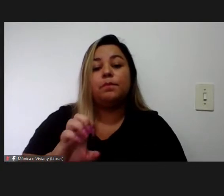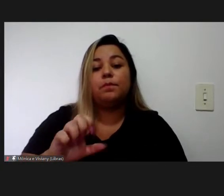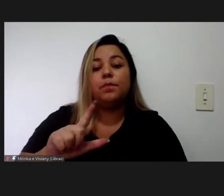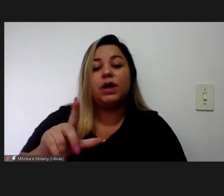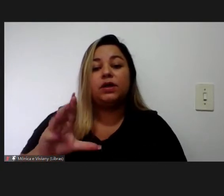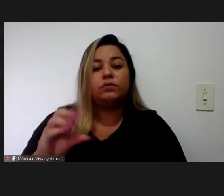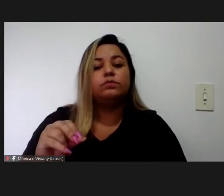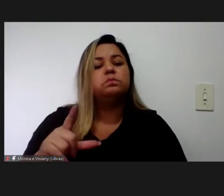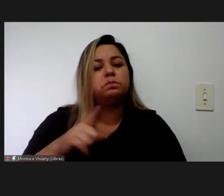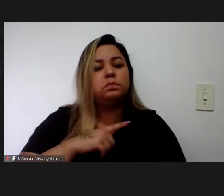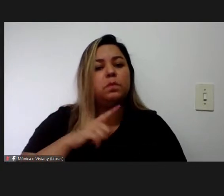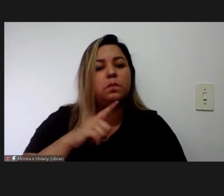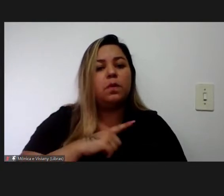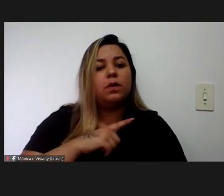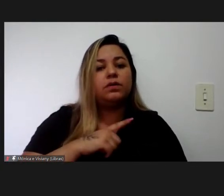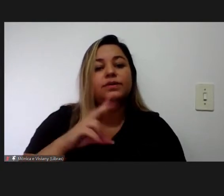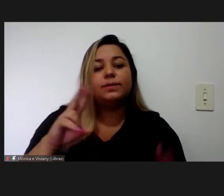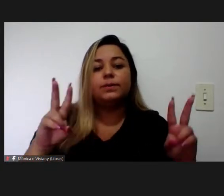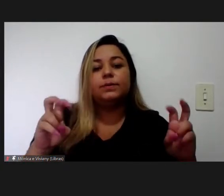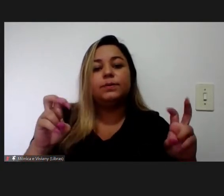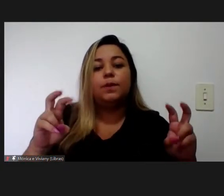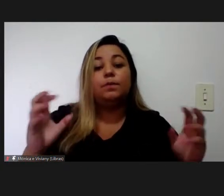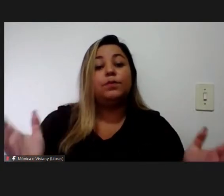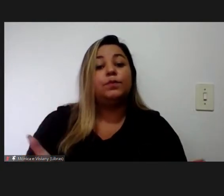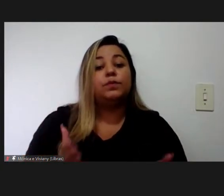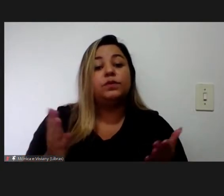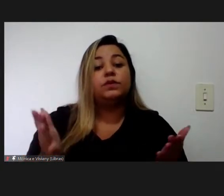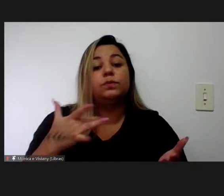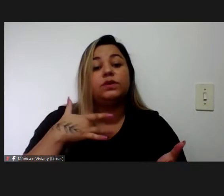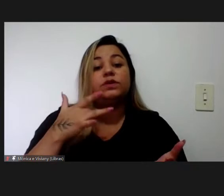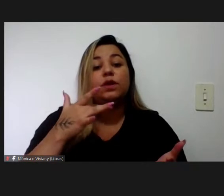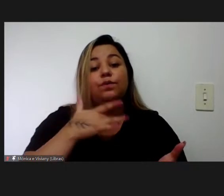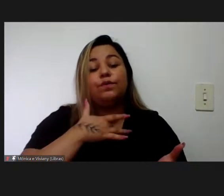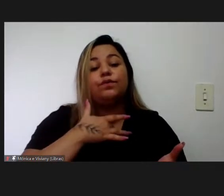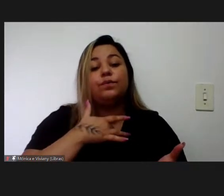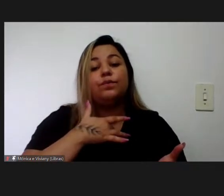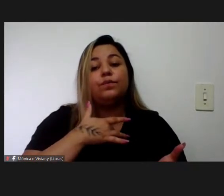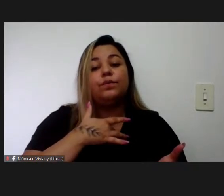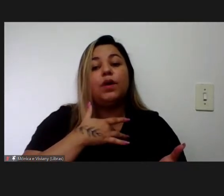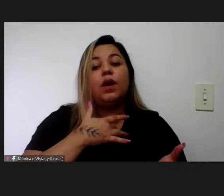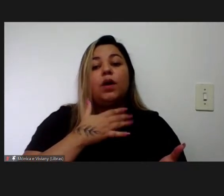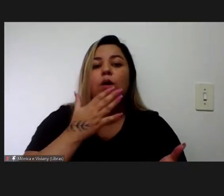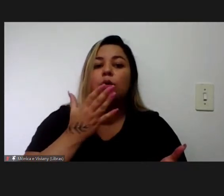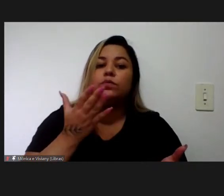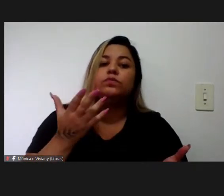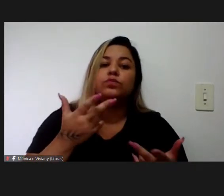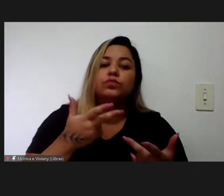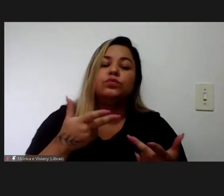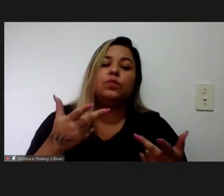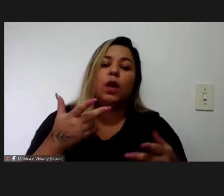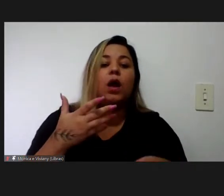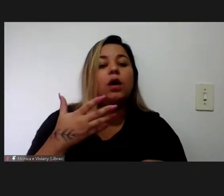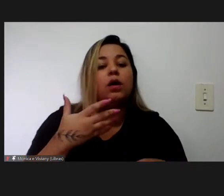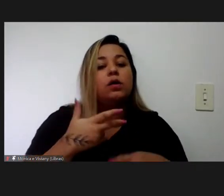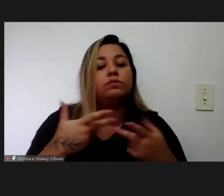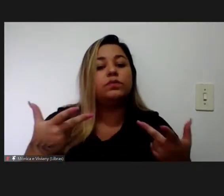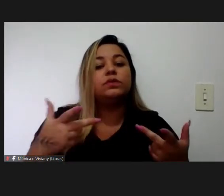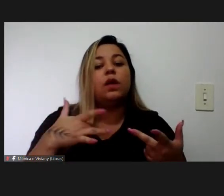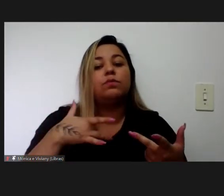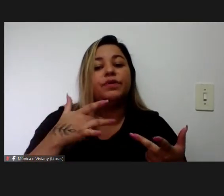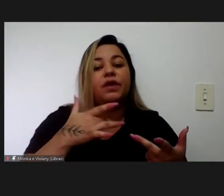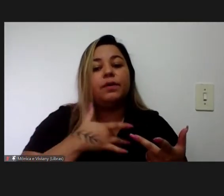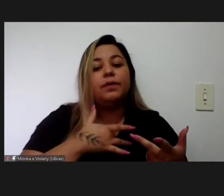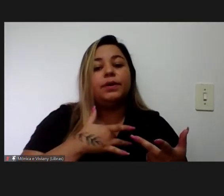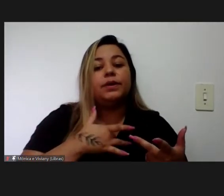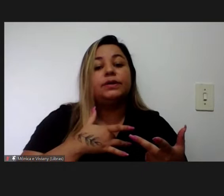that he is, we have a great obsession in this theme to promote health through health habits. That's why we